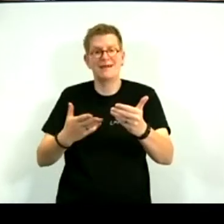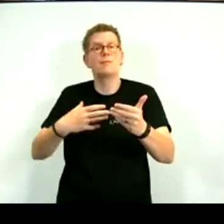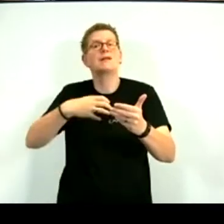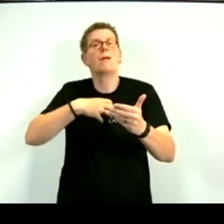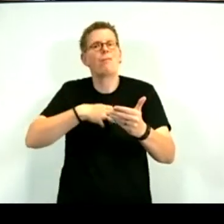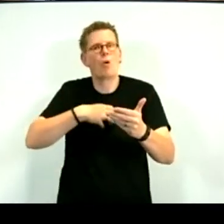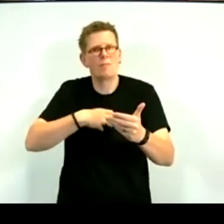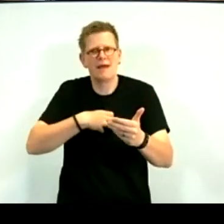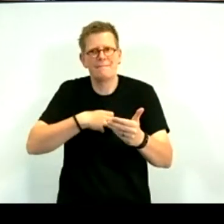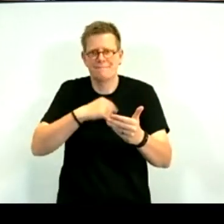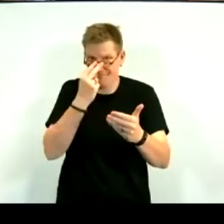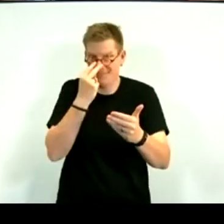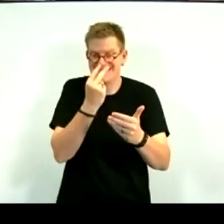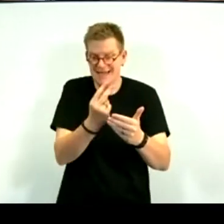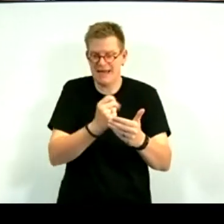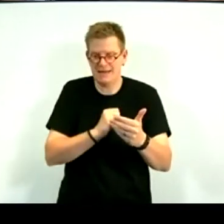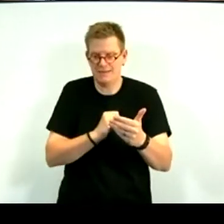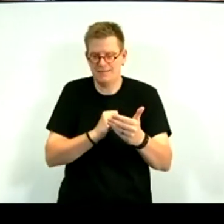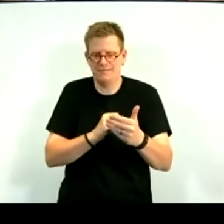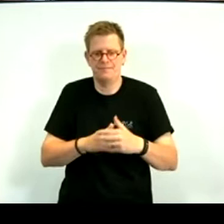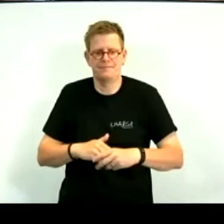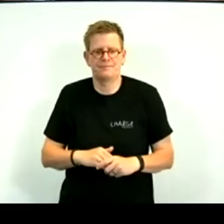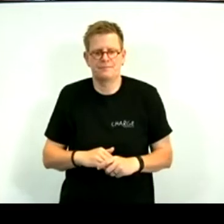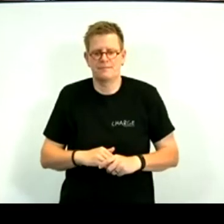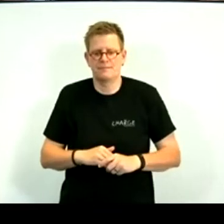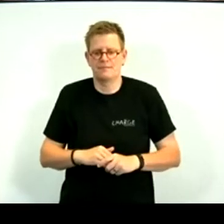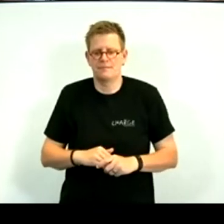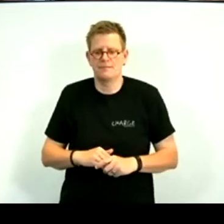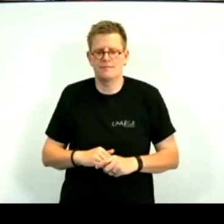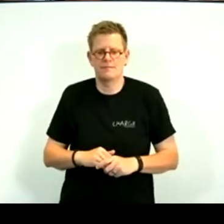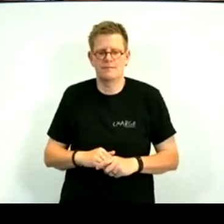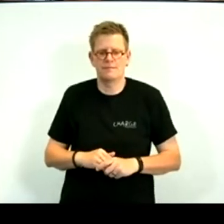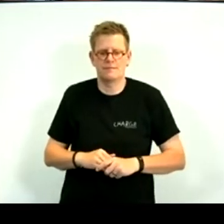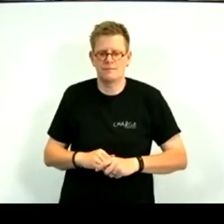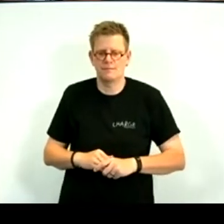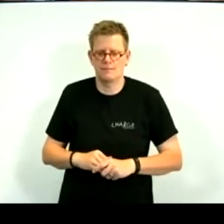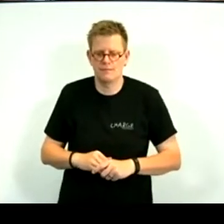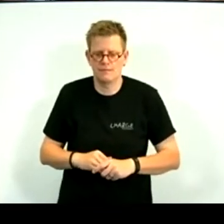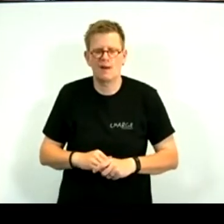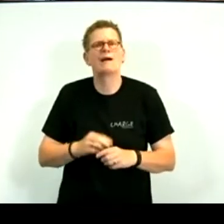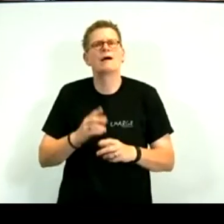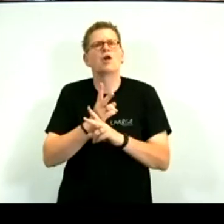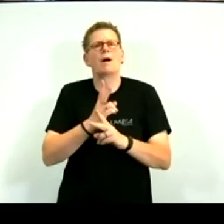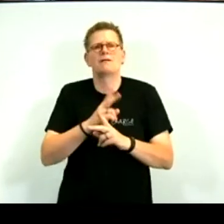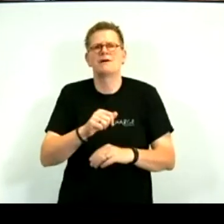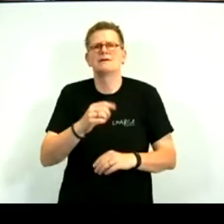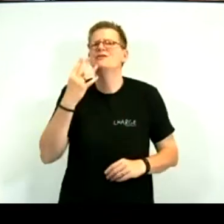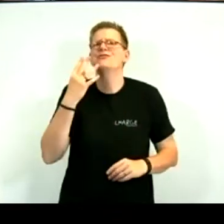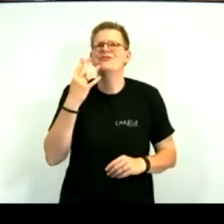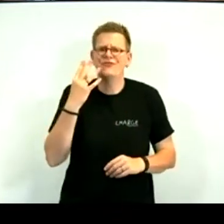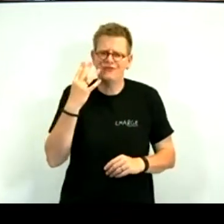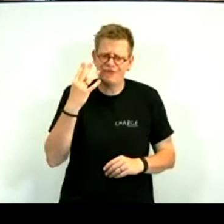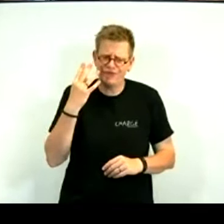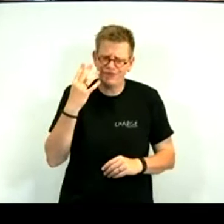issues that will give the family the idea that the child might not be seeing properly. And I would say